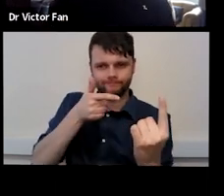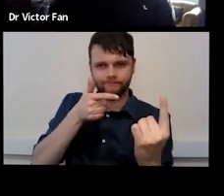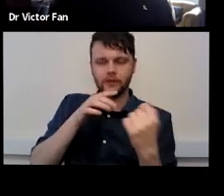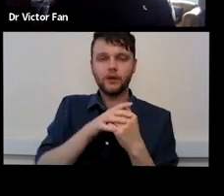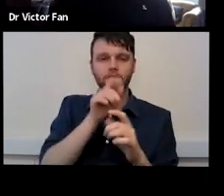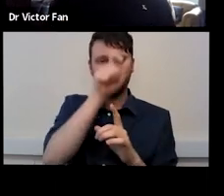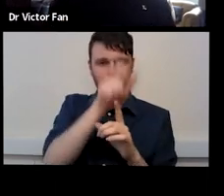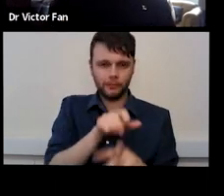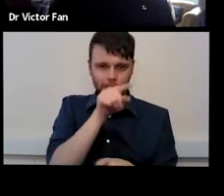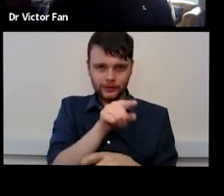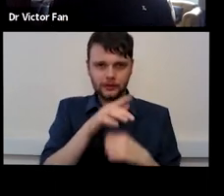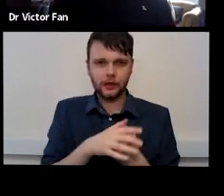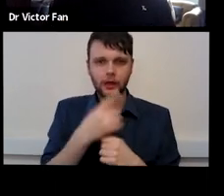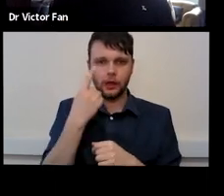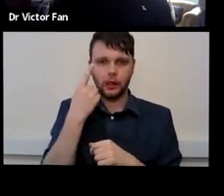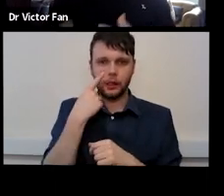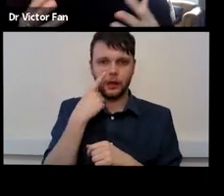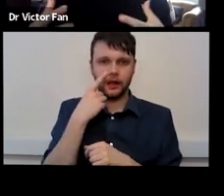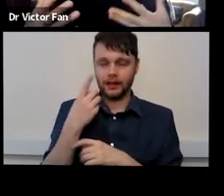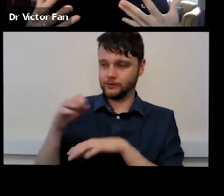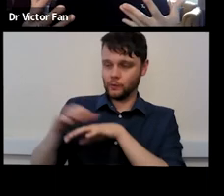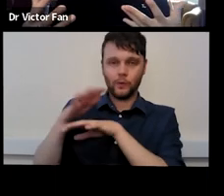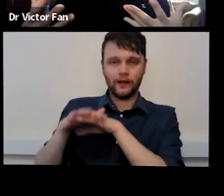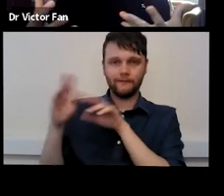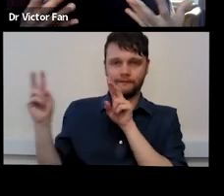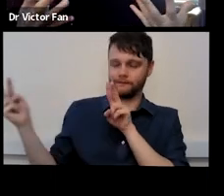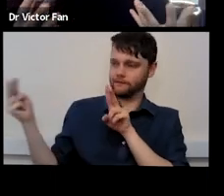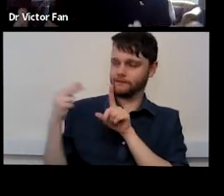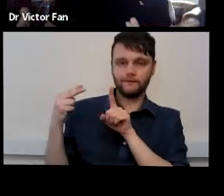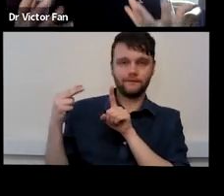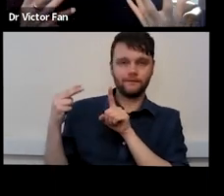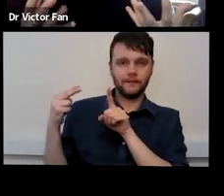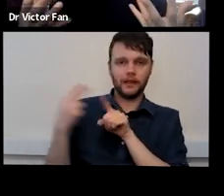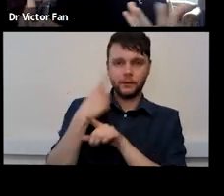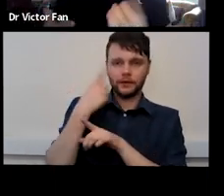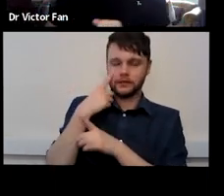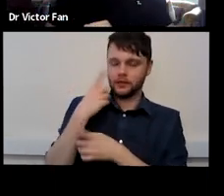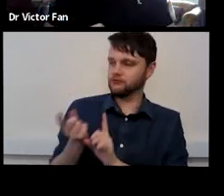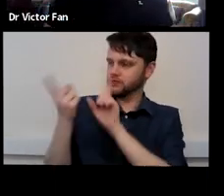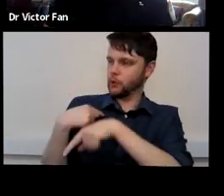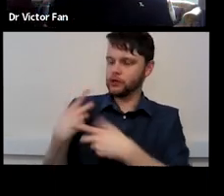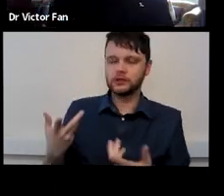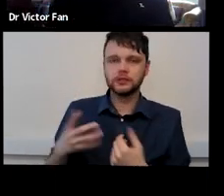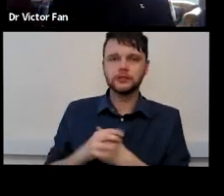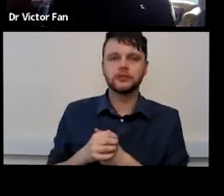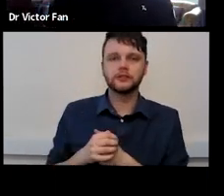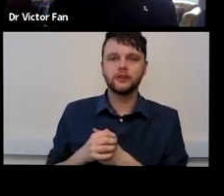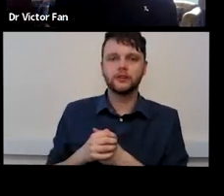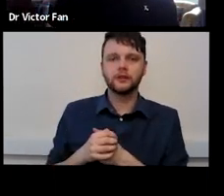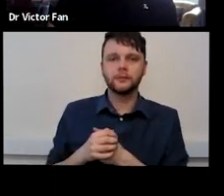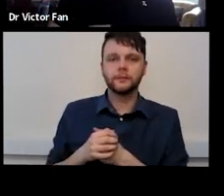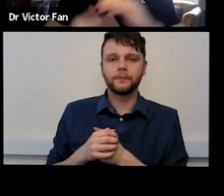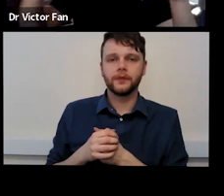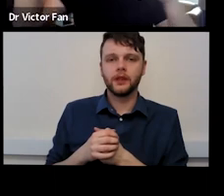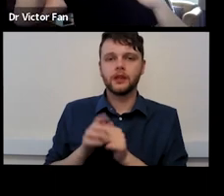the husband looking at the wife, and then you see a kind of response, a kind of reaction of the wife. And